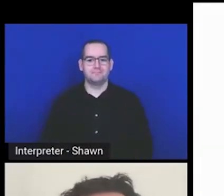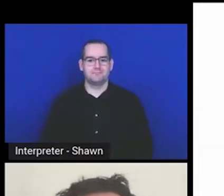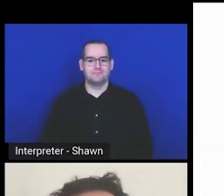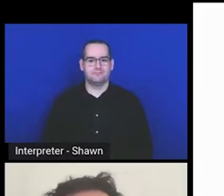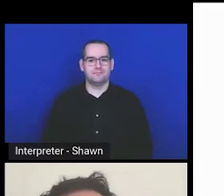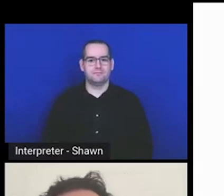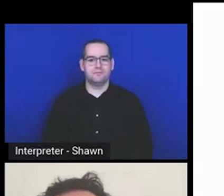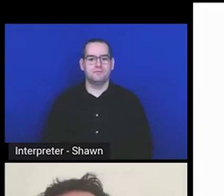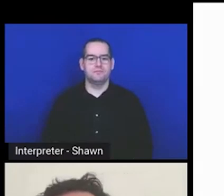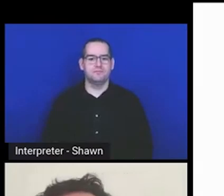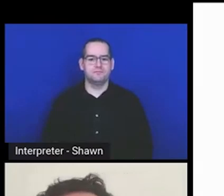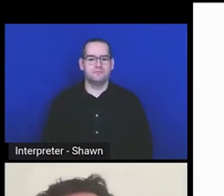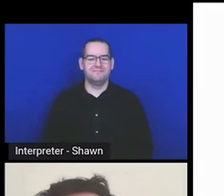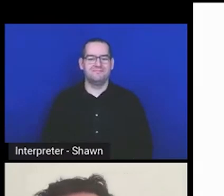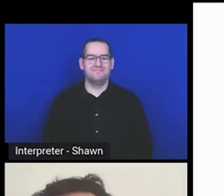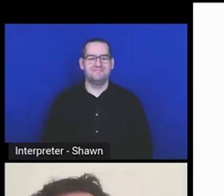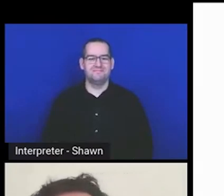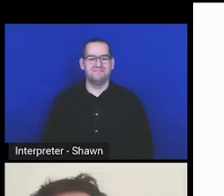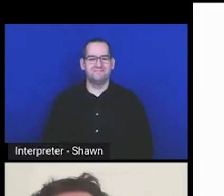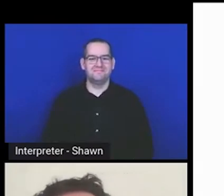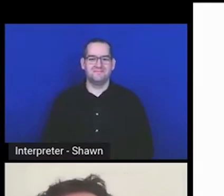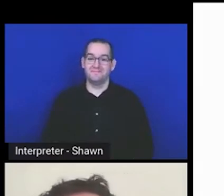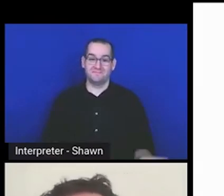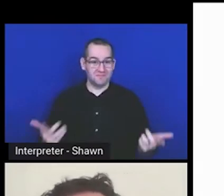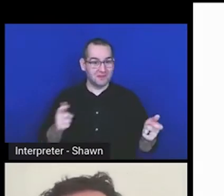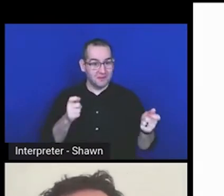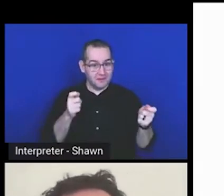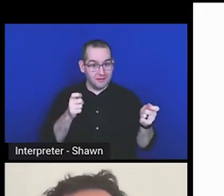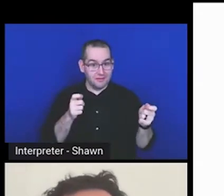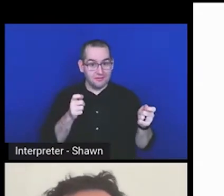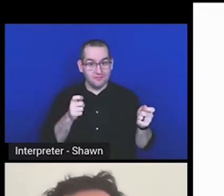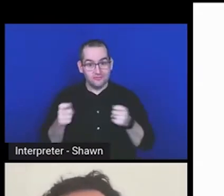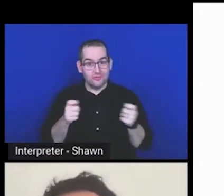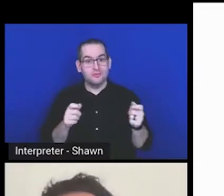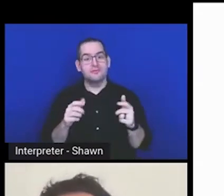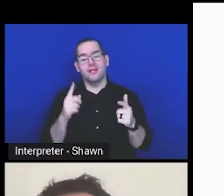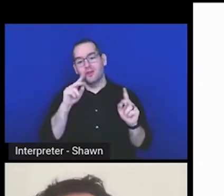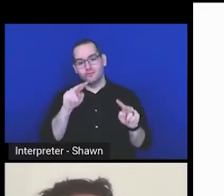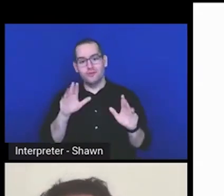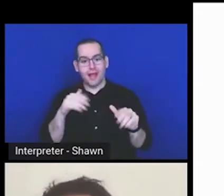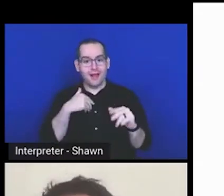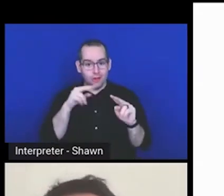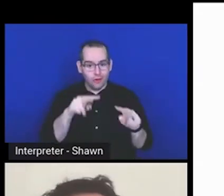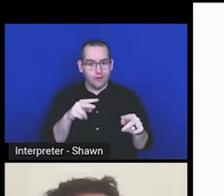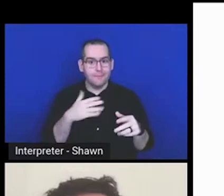Okay, so, meeting controls, it's great, right? I look in my code,